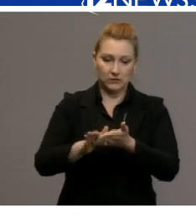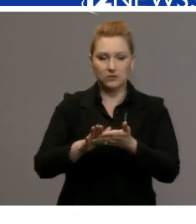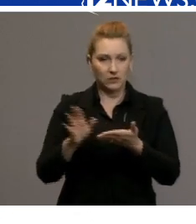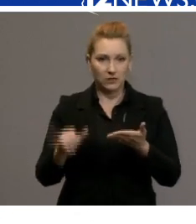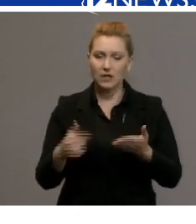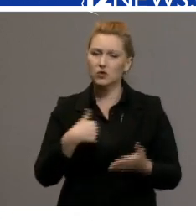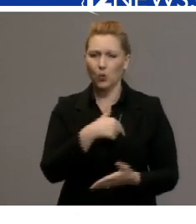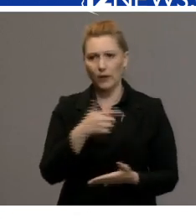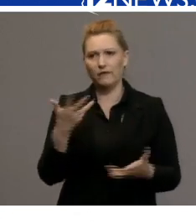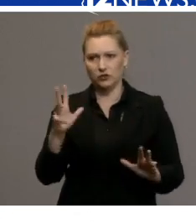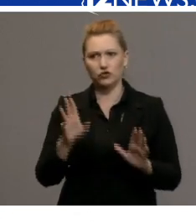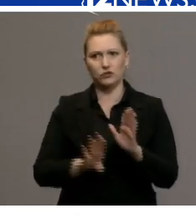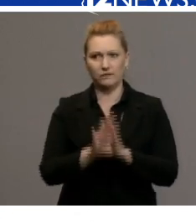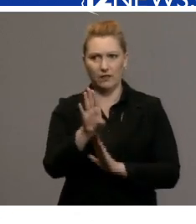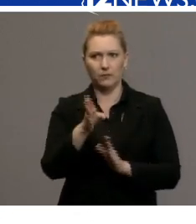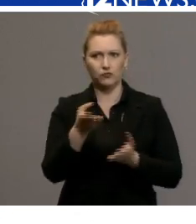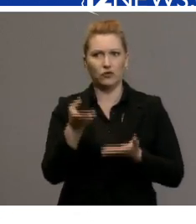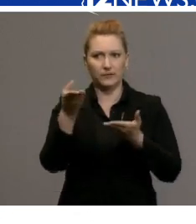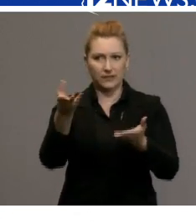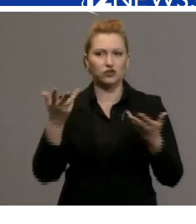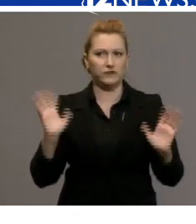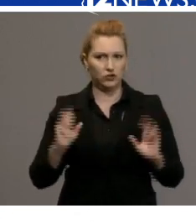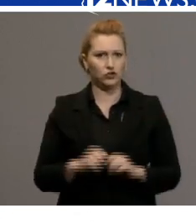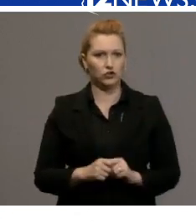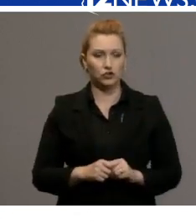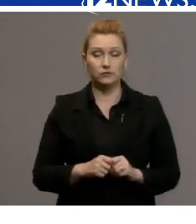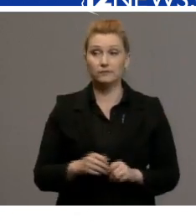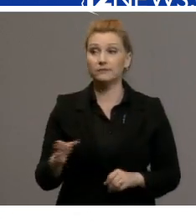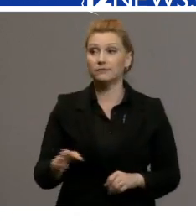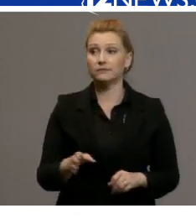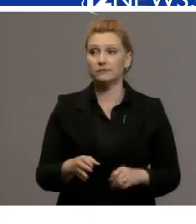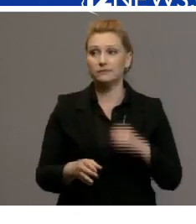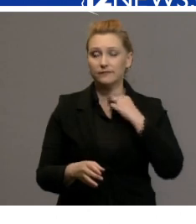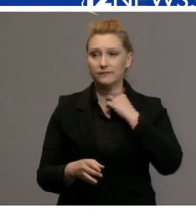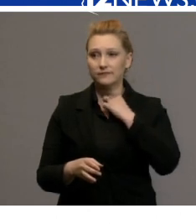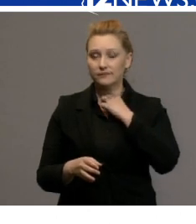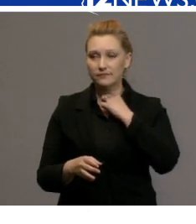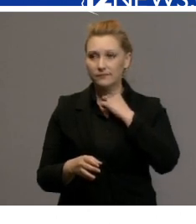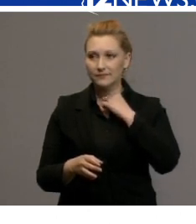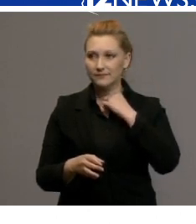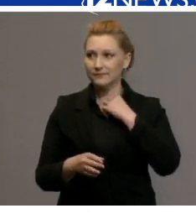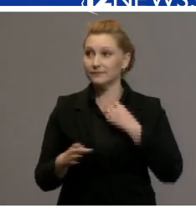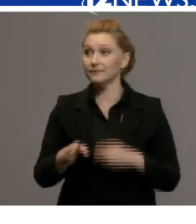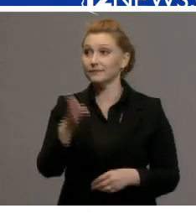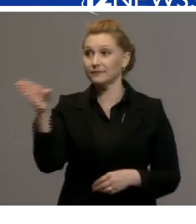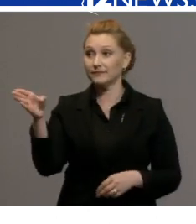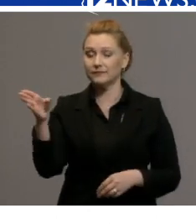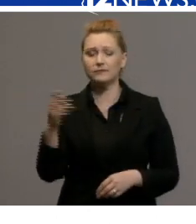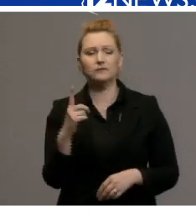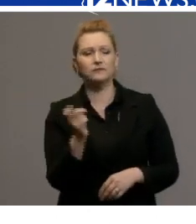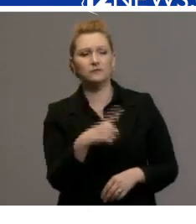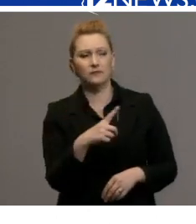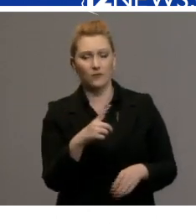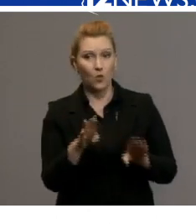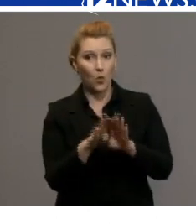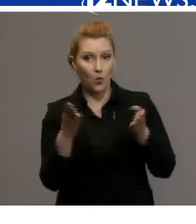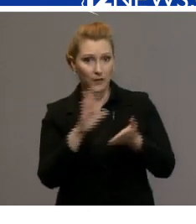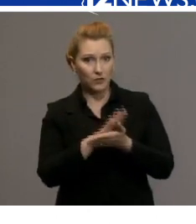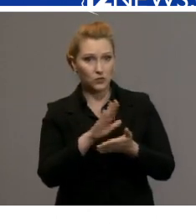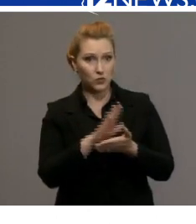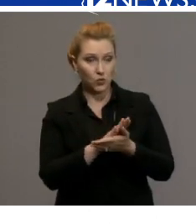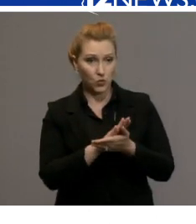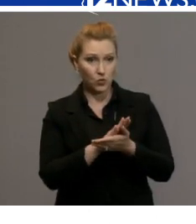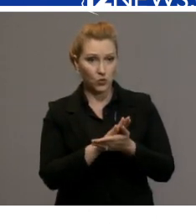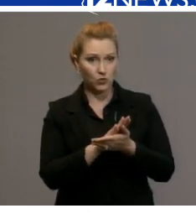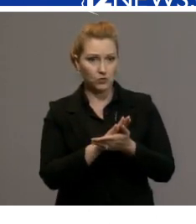youth activities. Thank you. Thanks, Howie. Thank you. Governor, on reopening of schools, that's firmly in phase 2, and